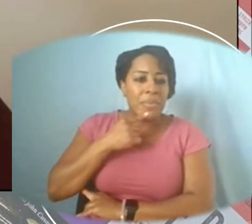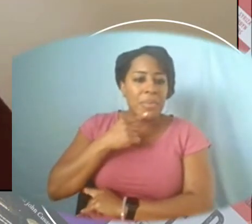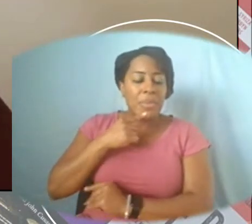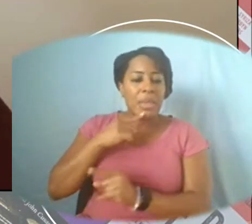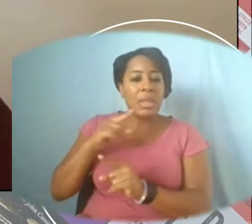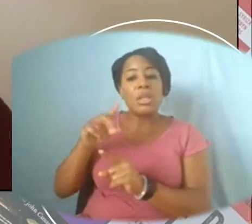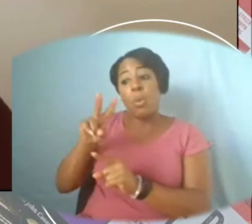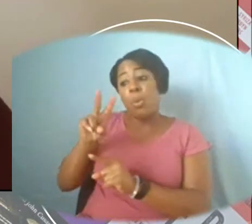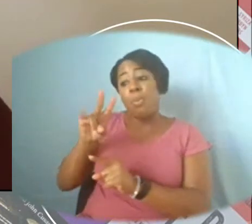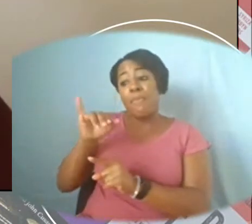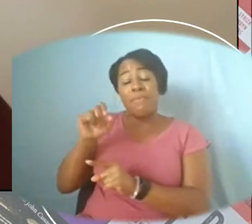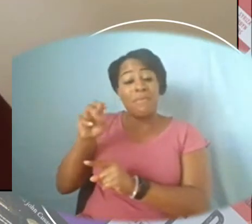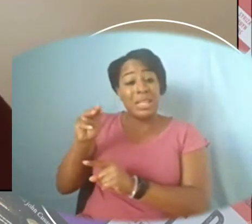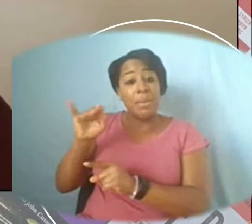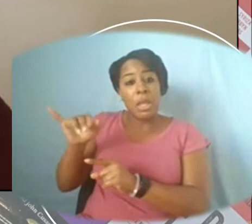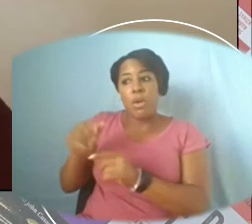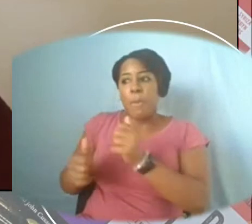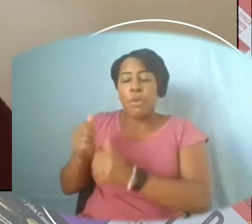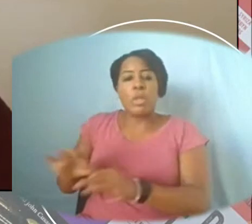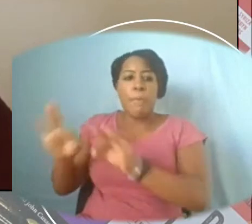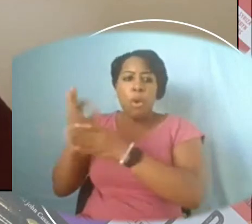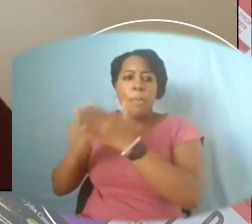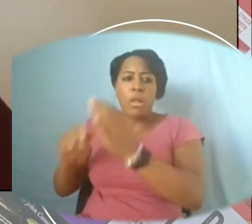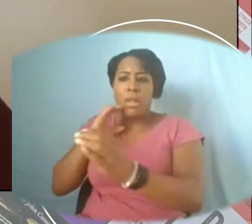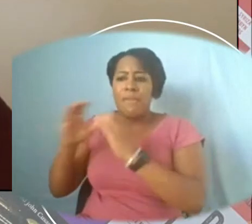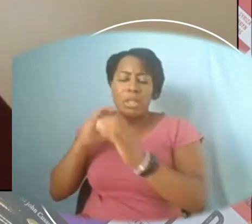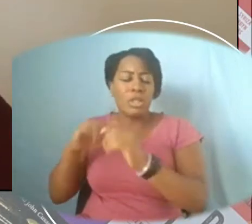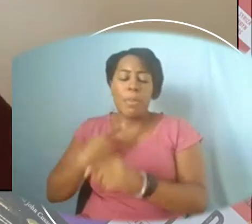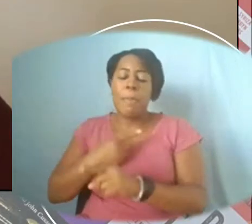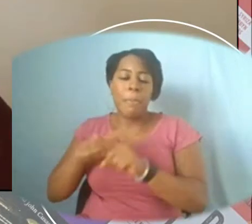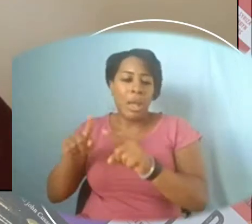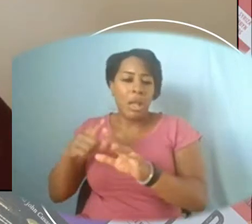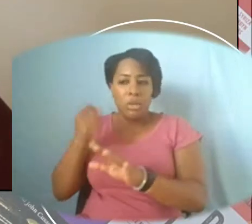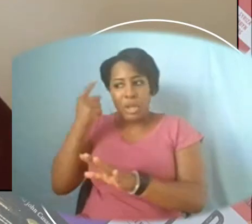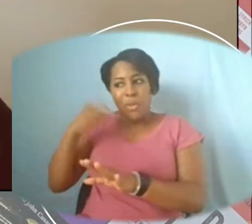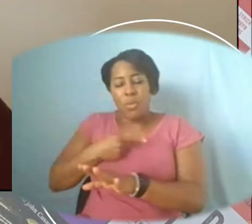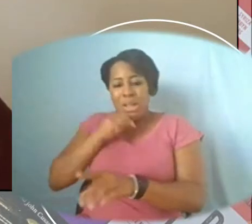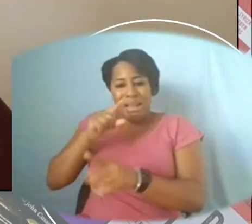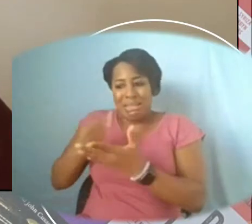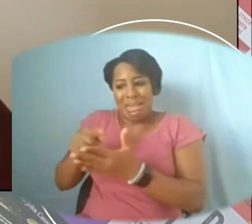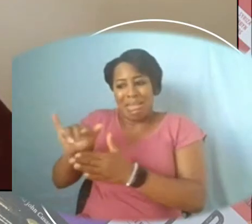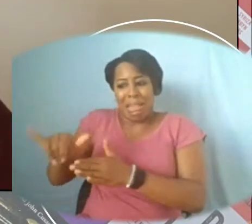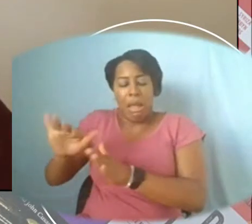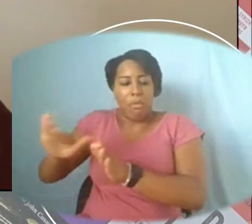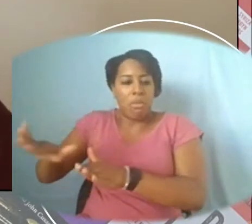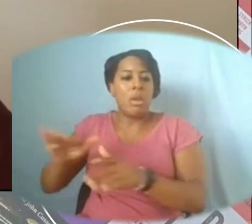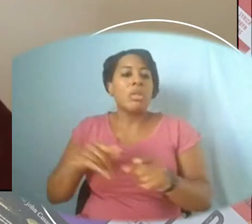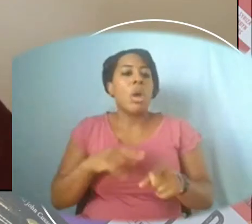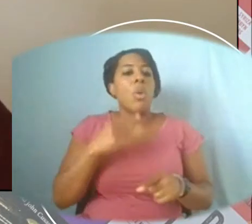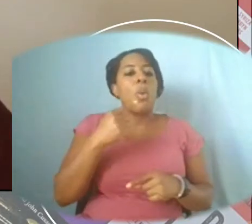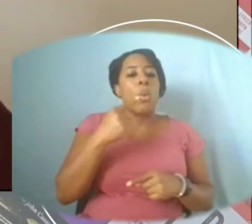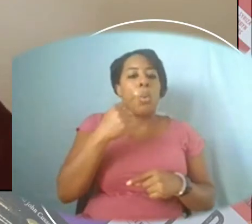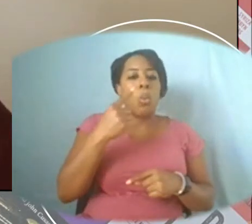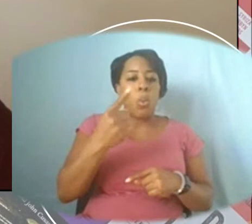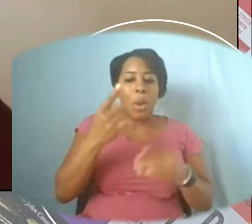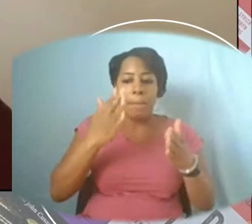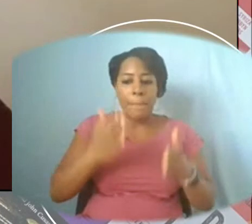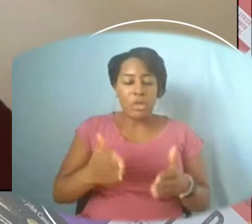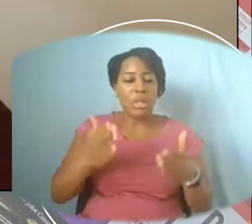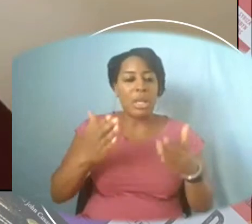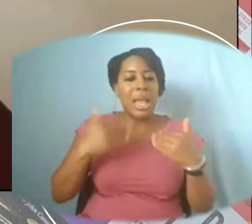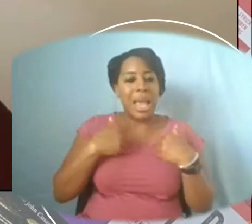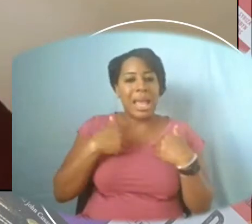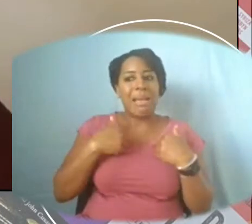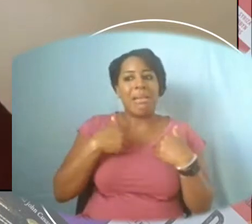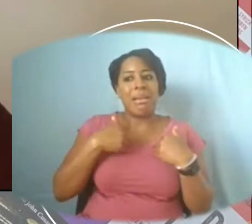talking about the victims at this moment. We've got 5 people on the case. One person made a decision, 1 gun, 1 body, 1 bullet, and